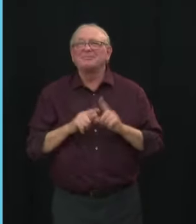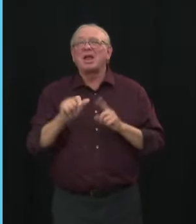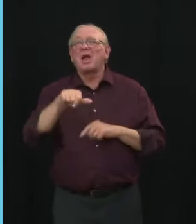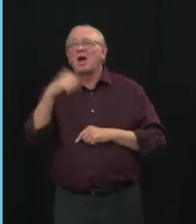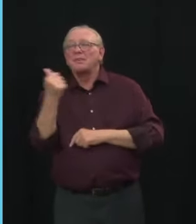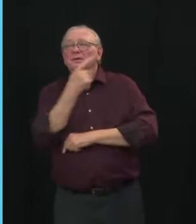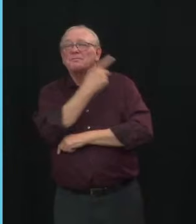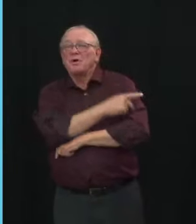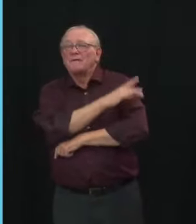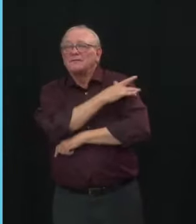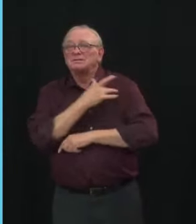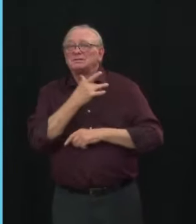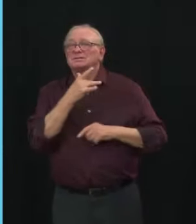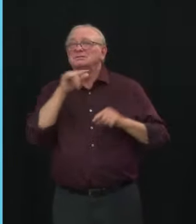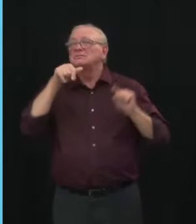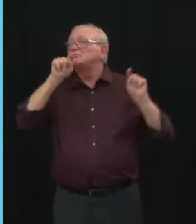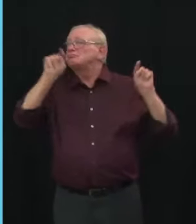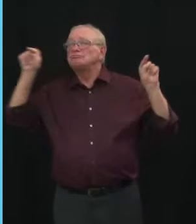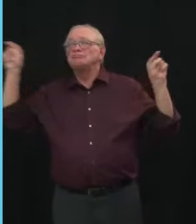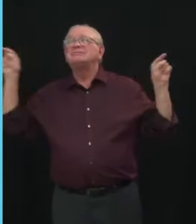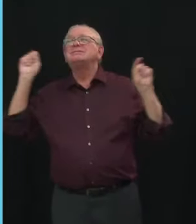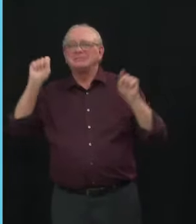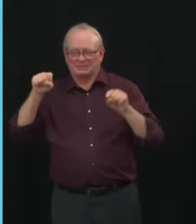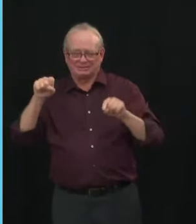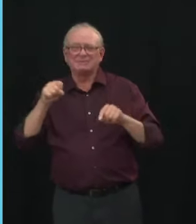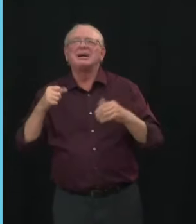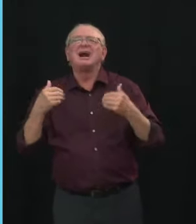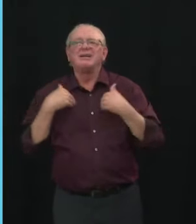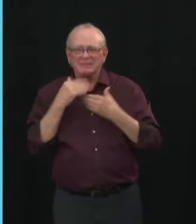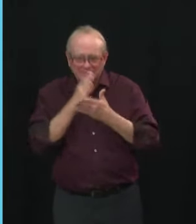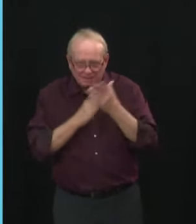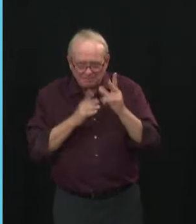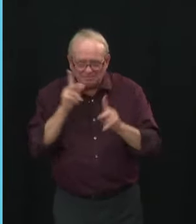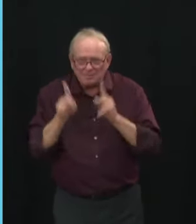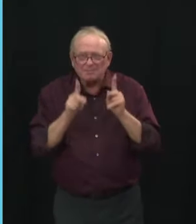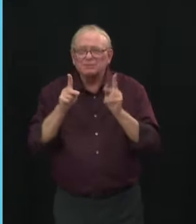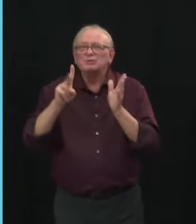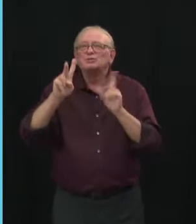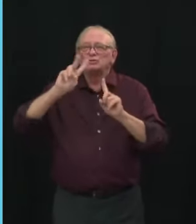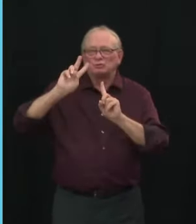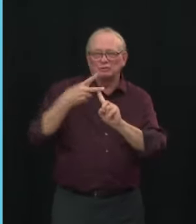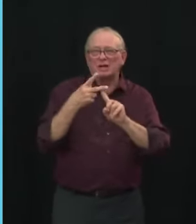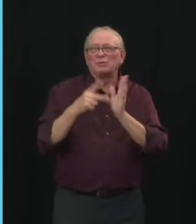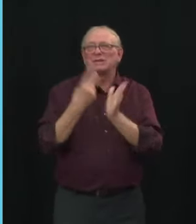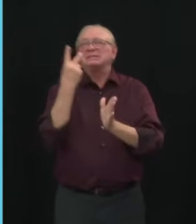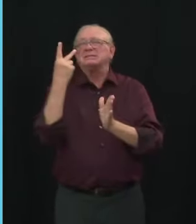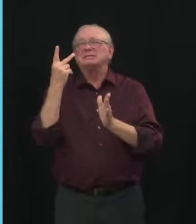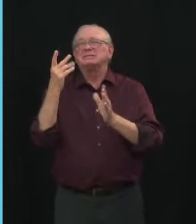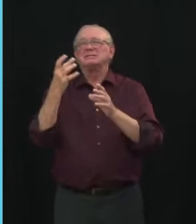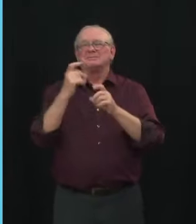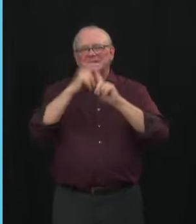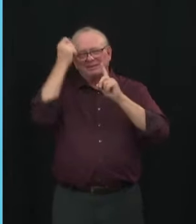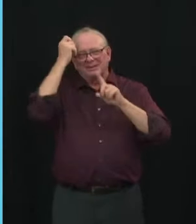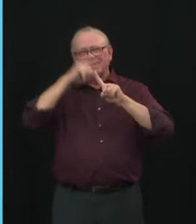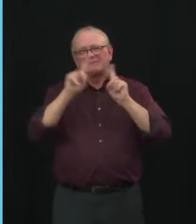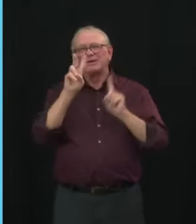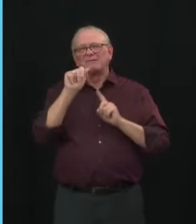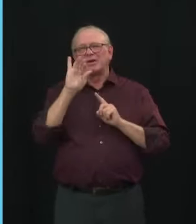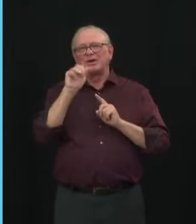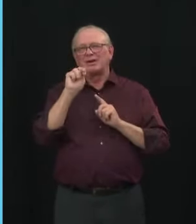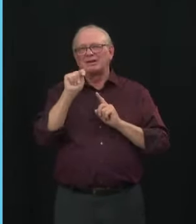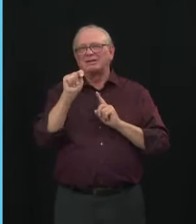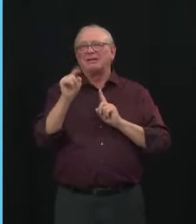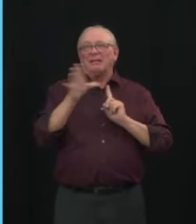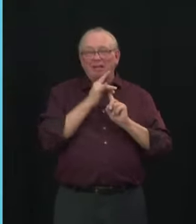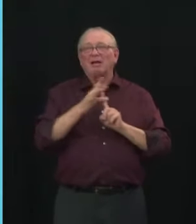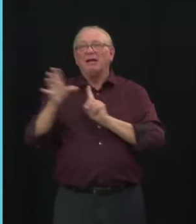several months. So we know it's possible. The bottom line is that there's also influenza circulating as well as COVID.